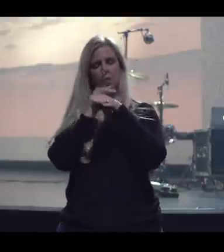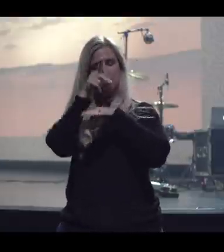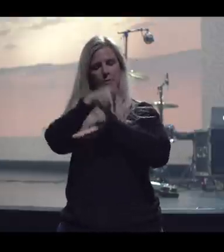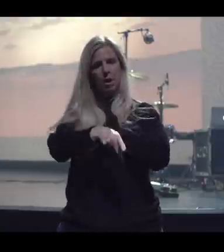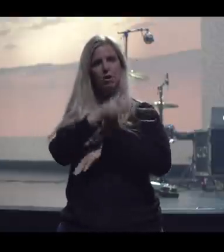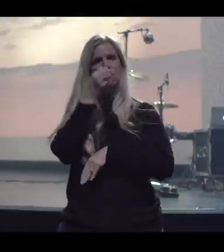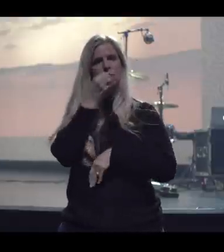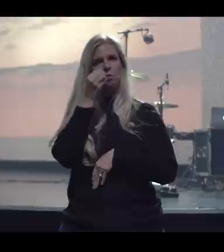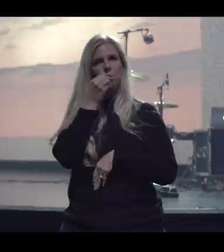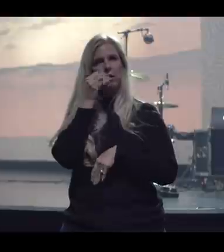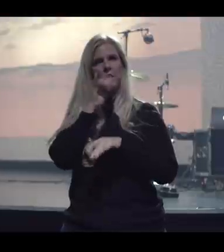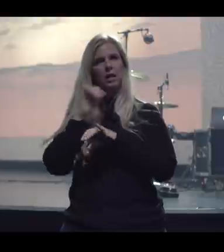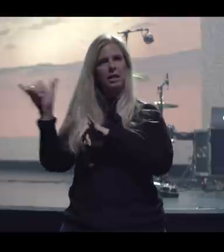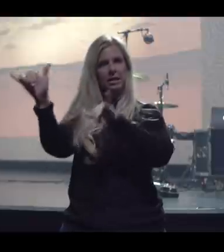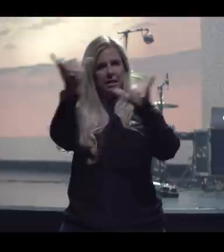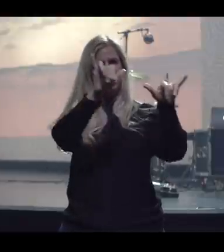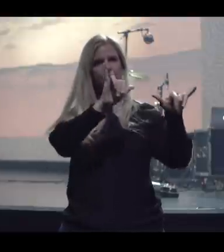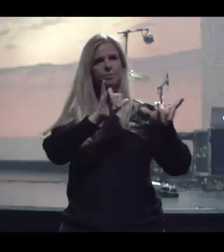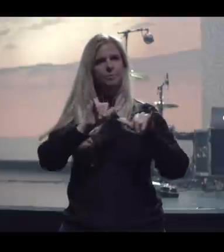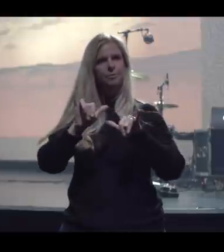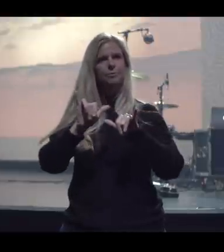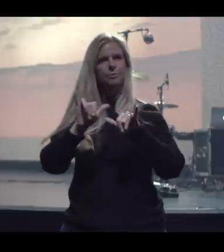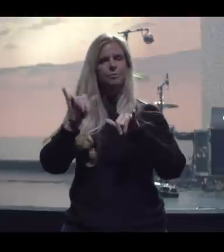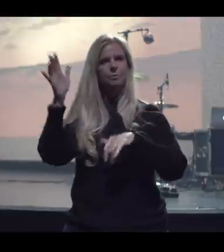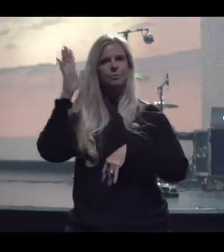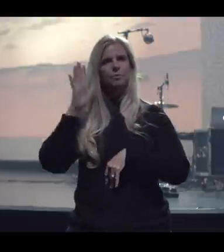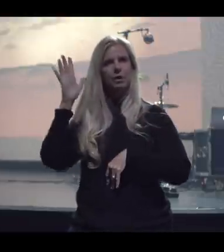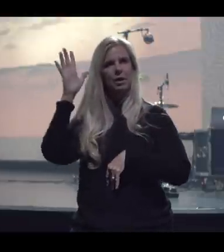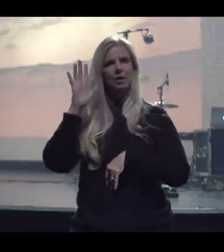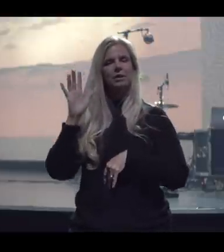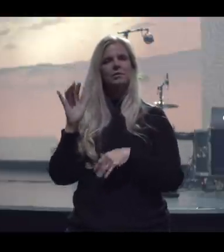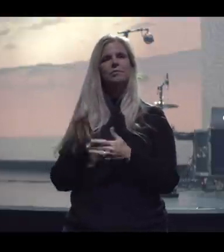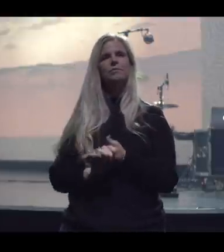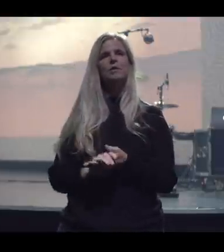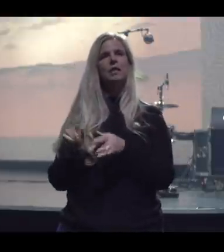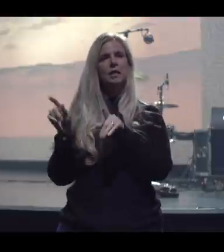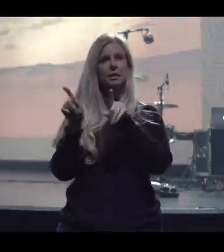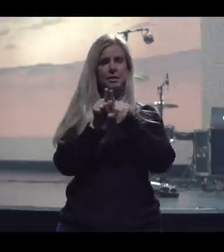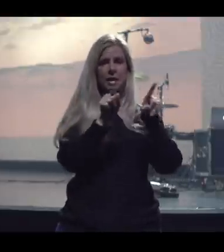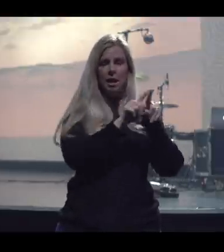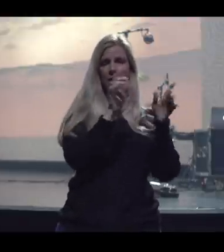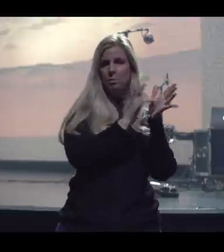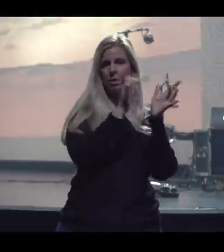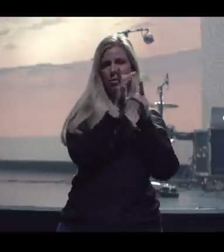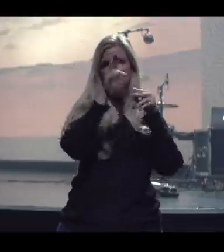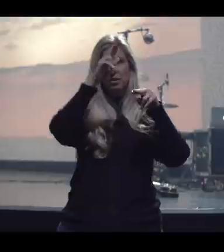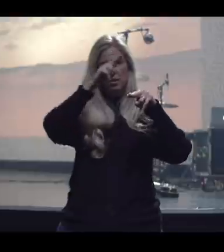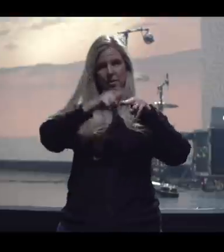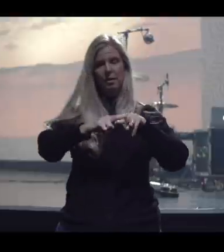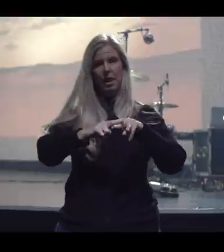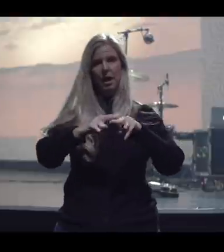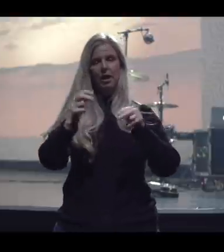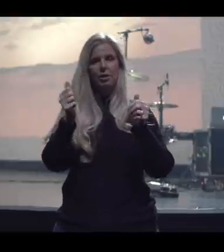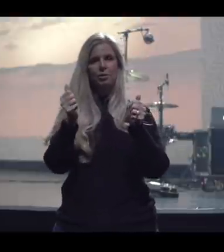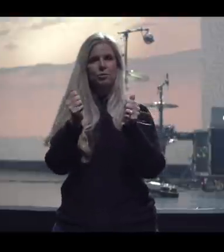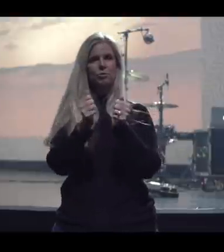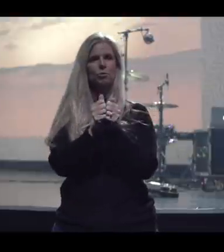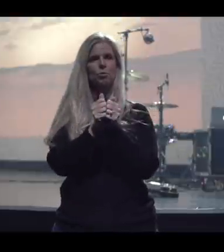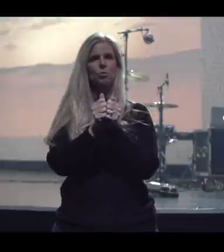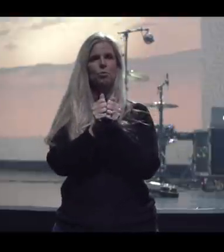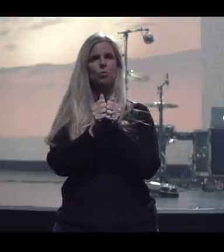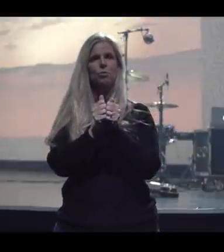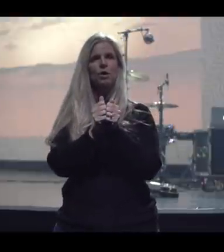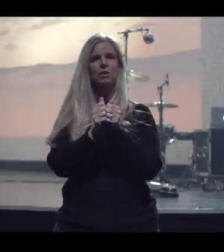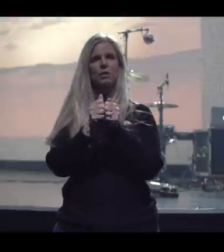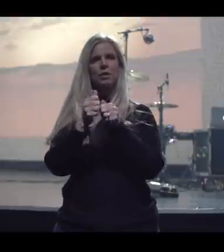table. So did Jesus. The night before he died, he sat at a table with the lamb, with the unleavened bread, with the